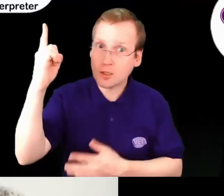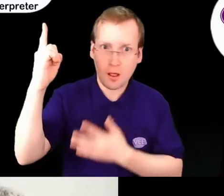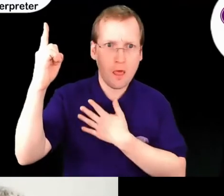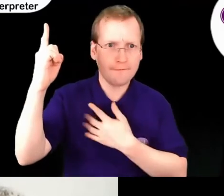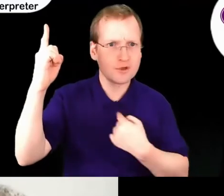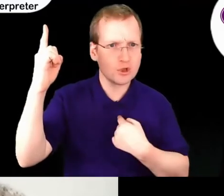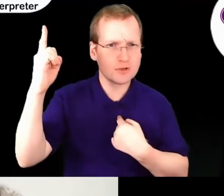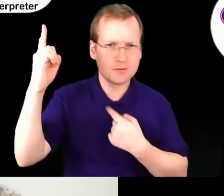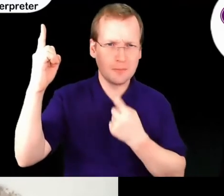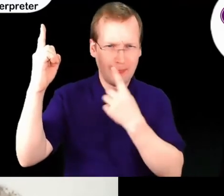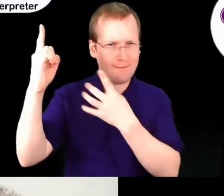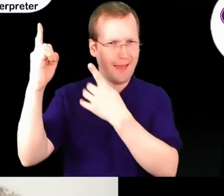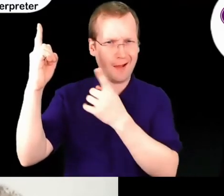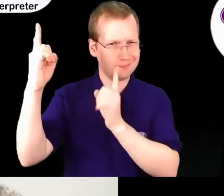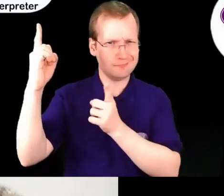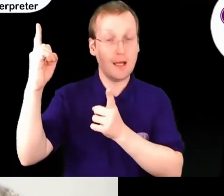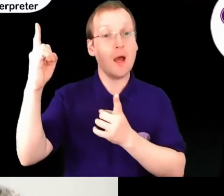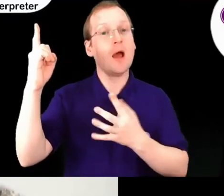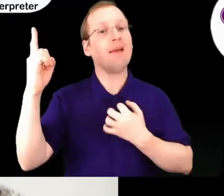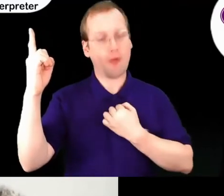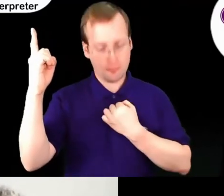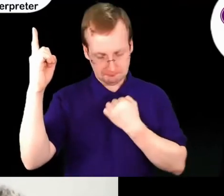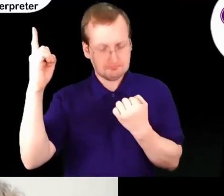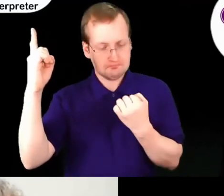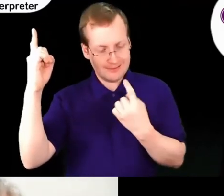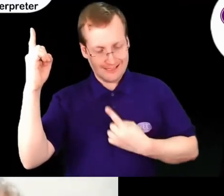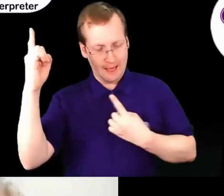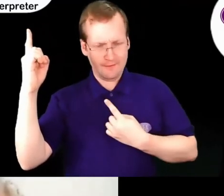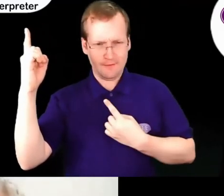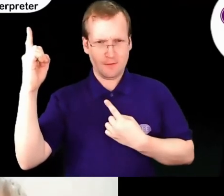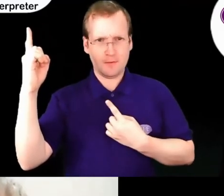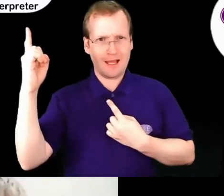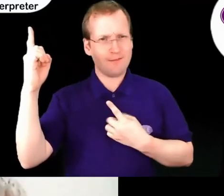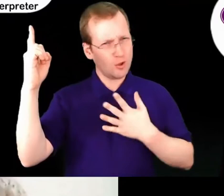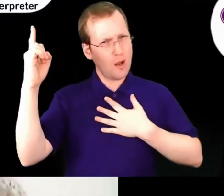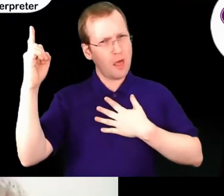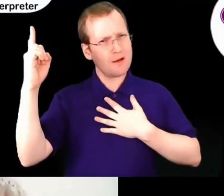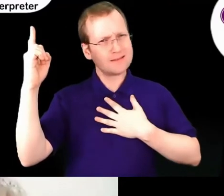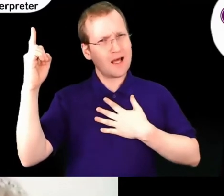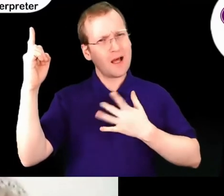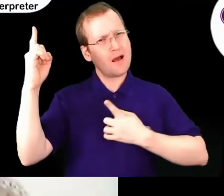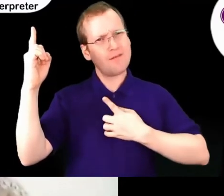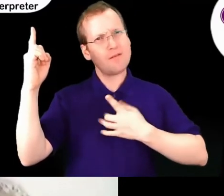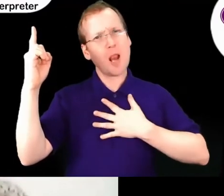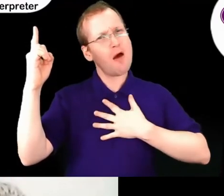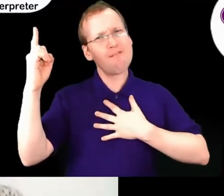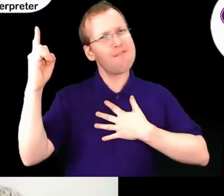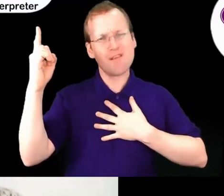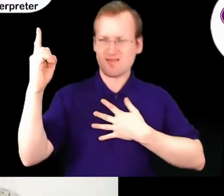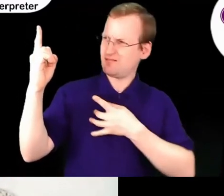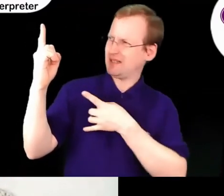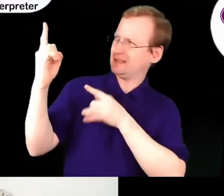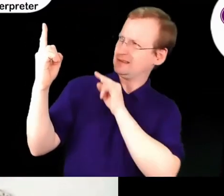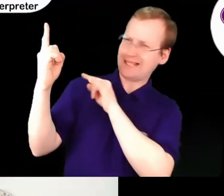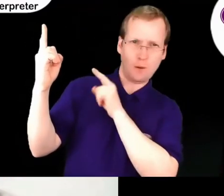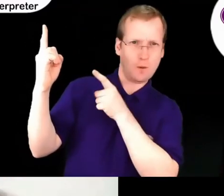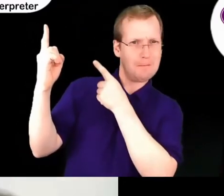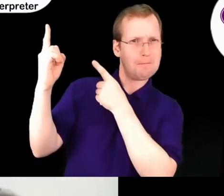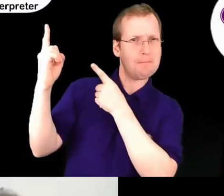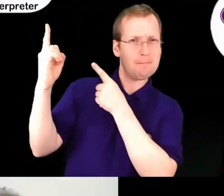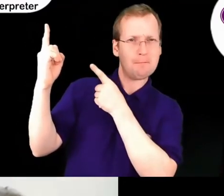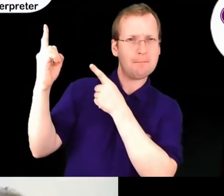ourselves. In fact, we're doubting God. We're saying, "You couldn't possibly love me, I'm unlovable." So, you